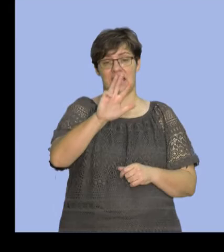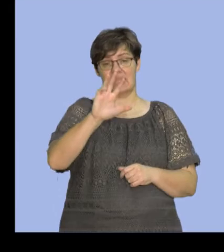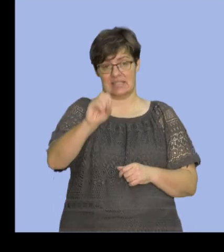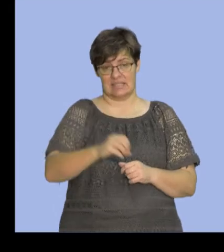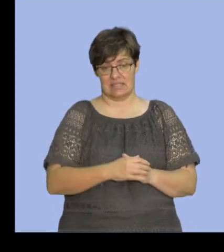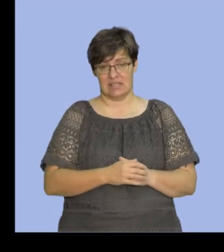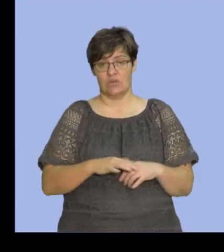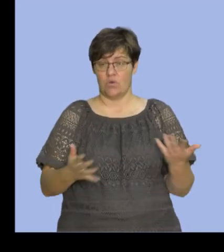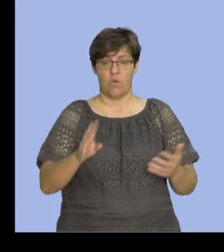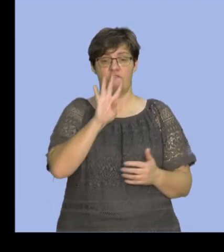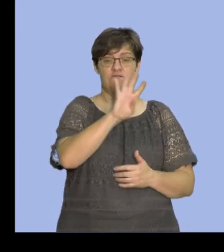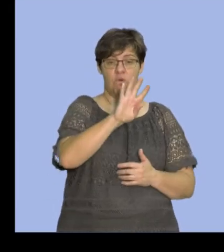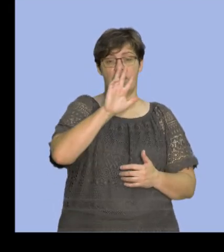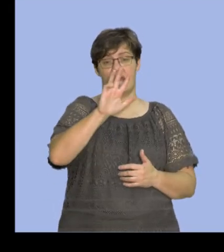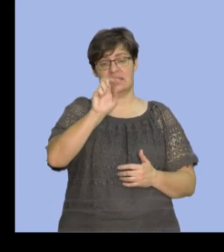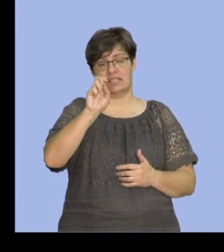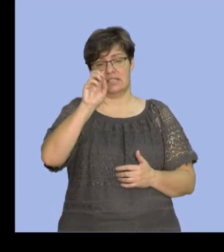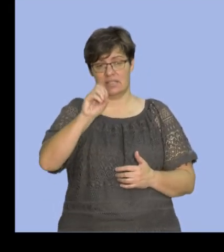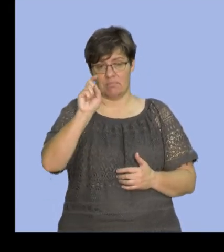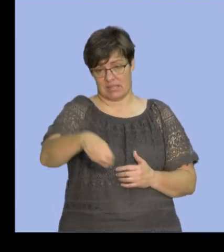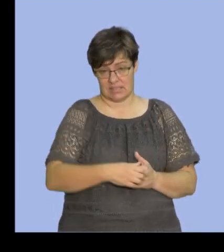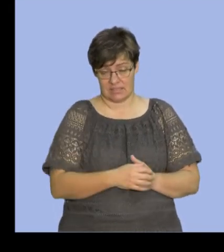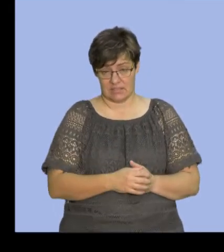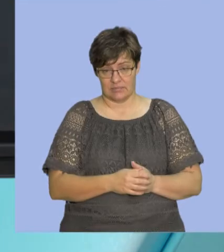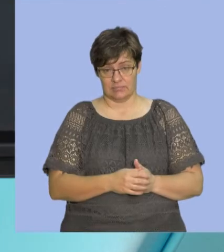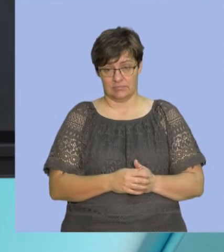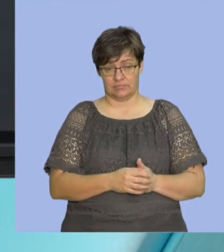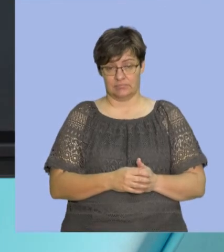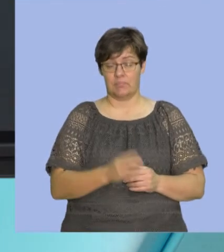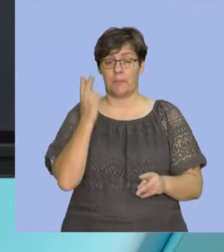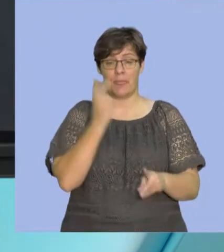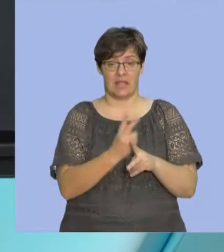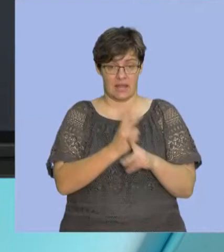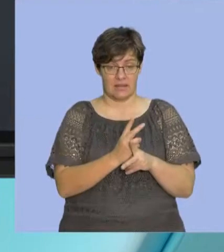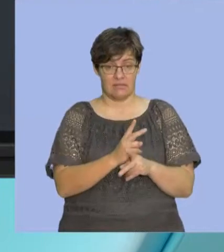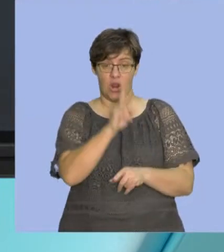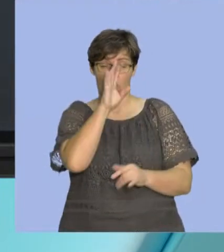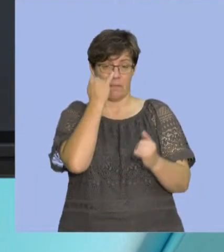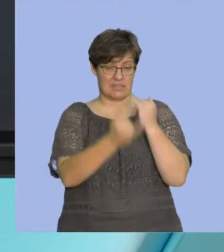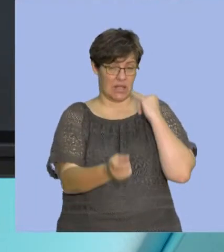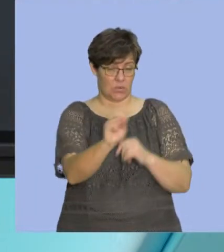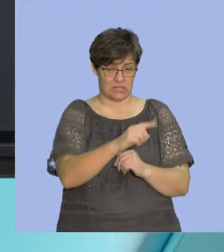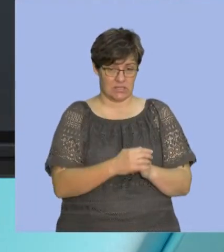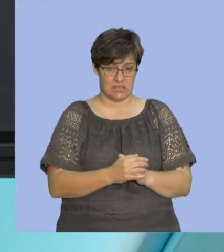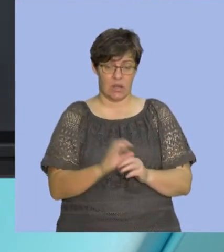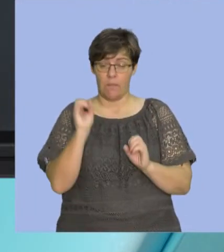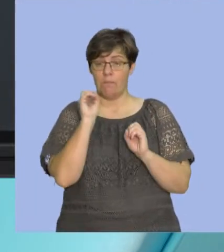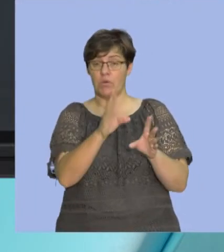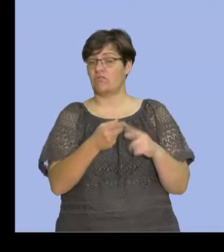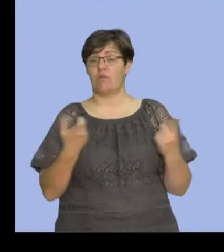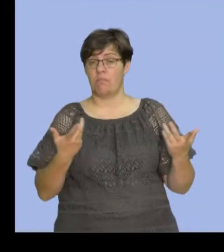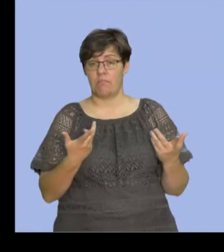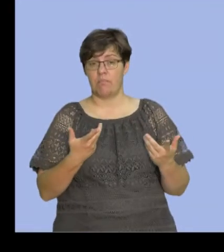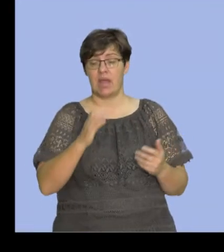of 490. Right, okay? Once again, look at the error. Where are we posting from?